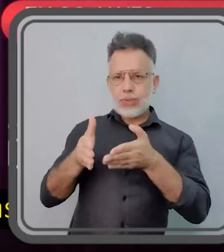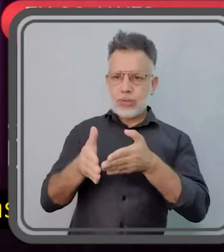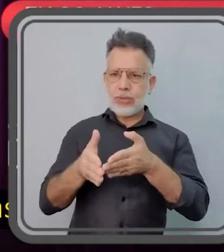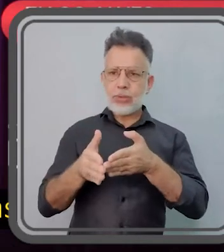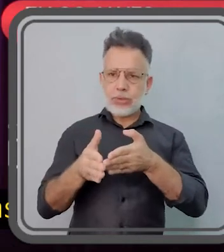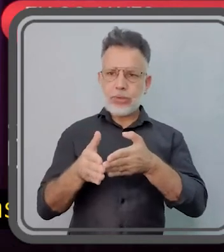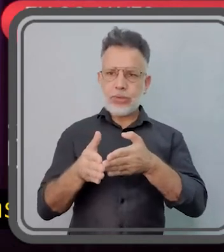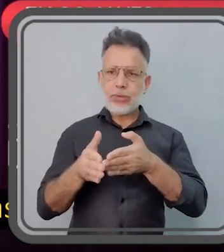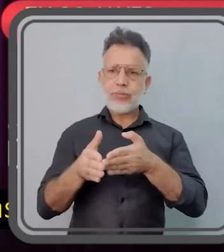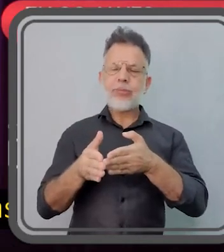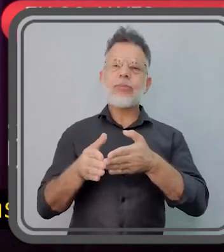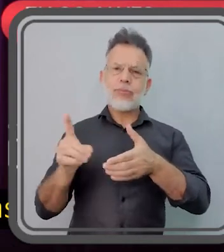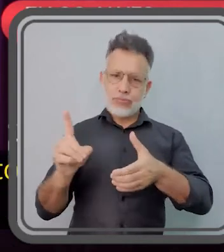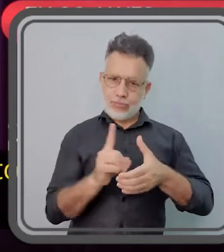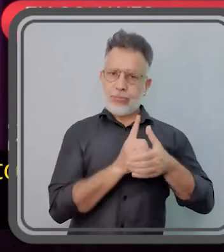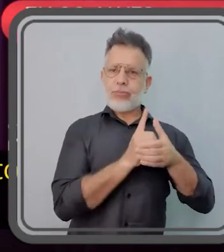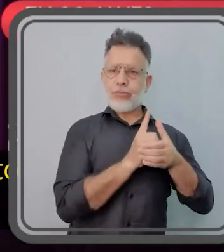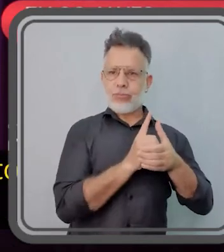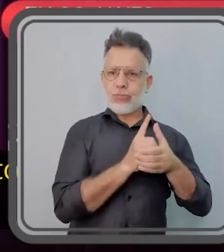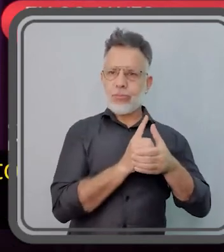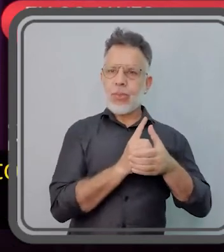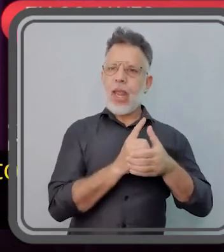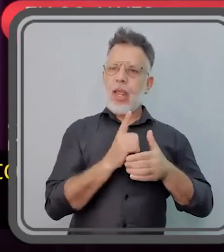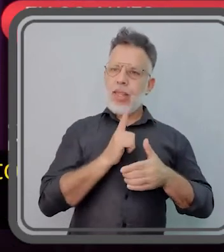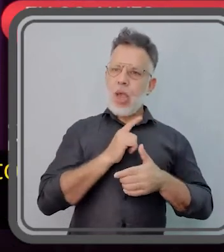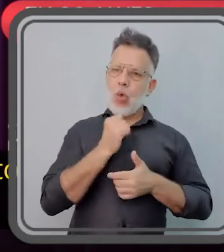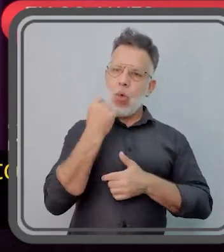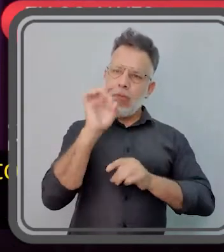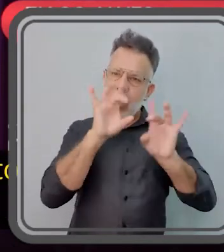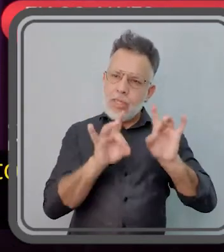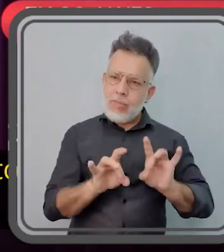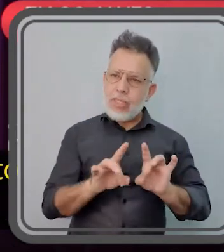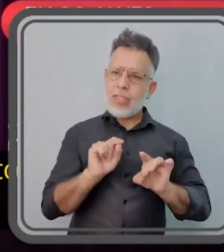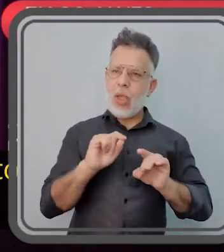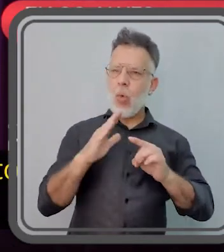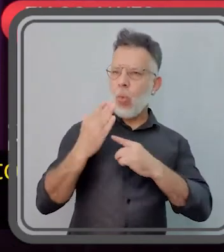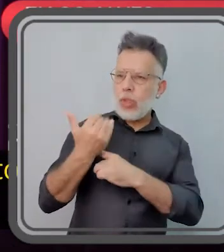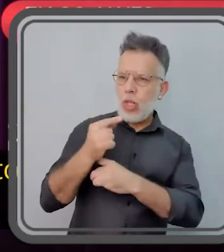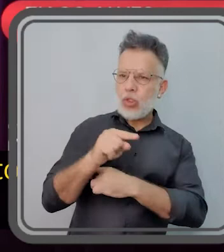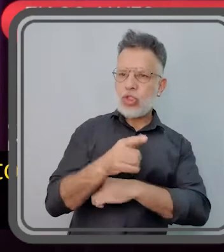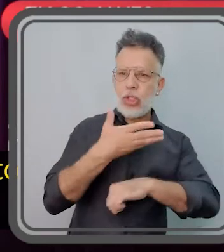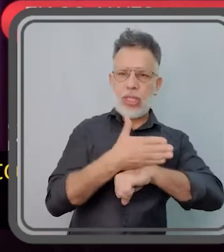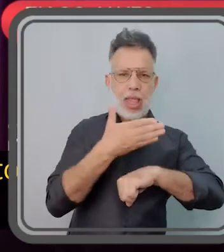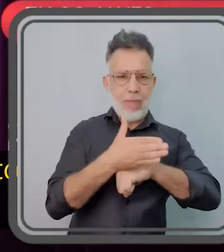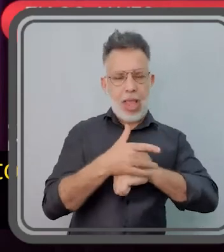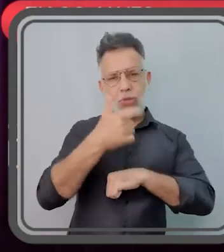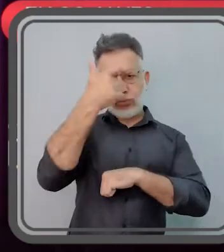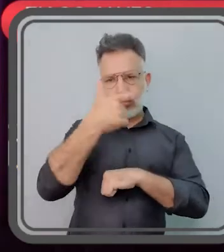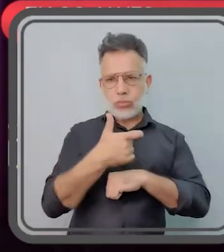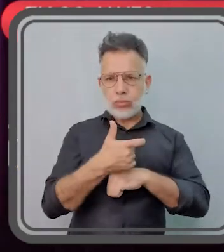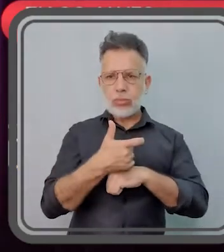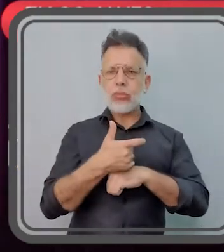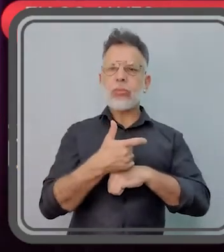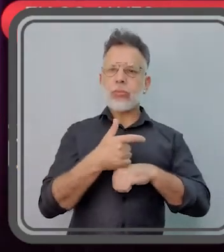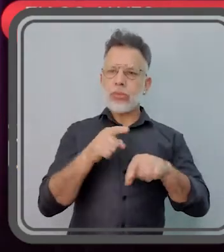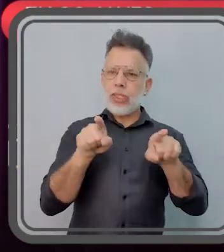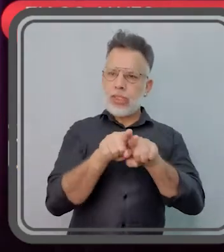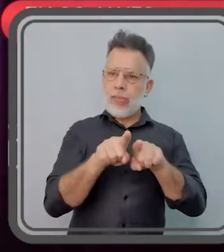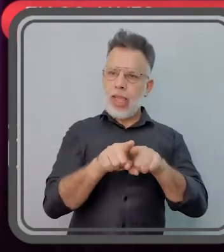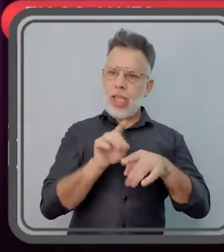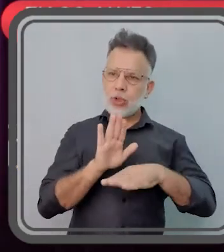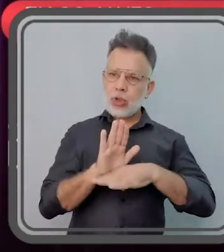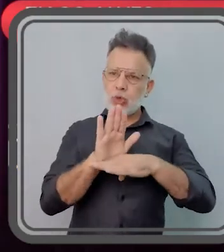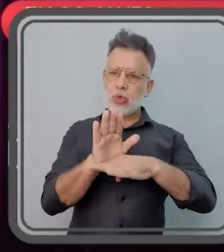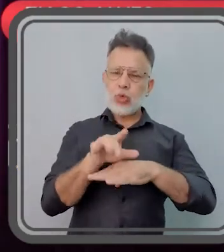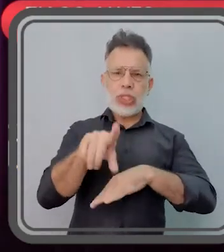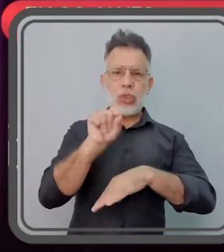our employees who are experts in specific technologies, they go, they do these trainings for them in person and help them